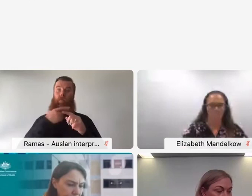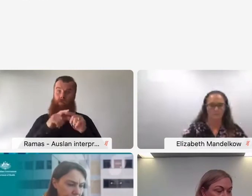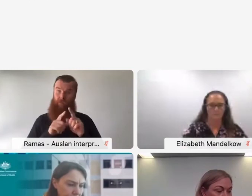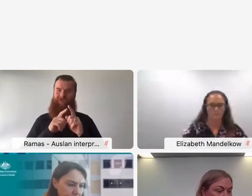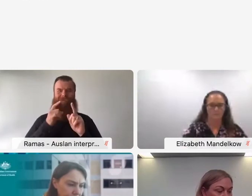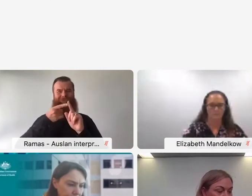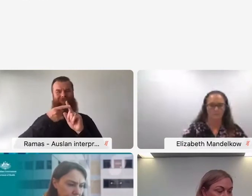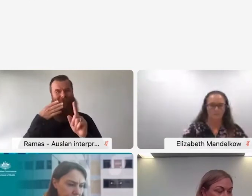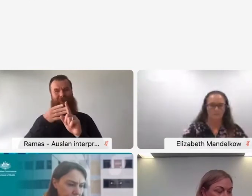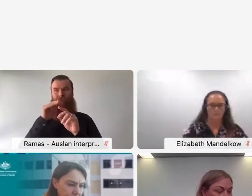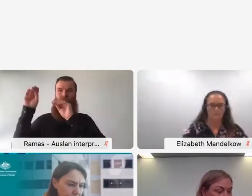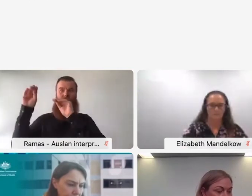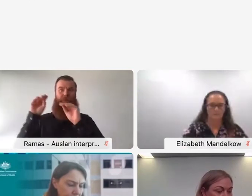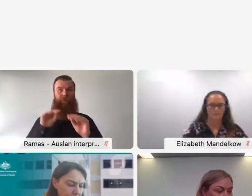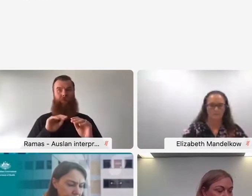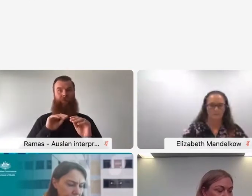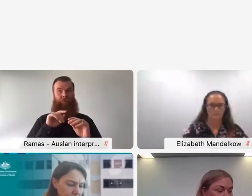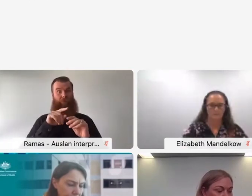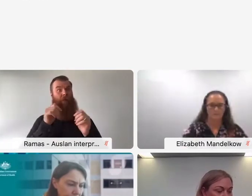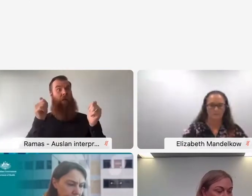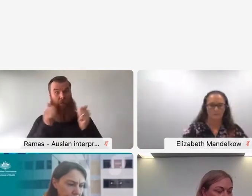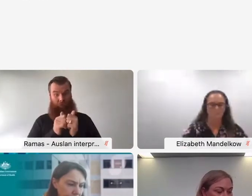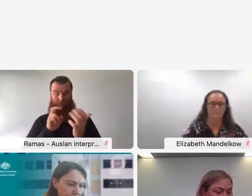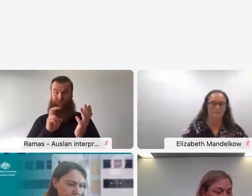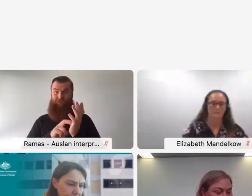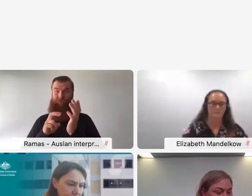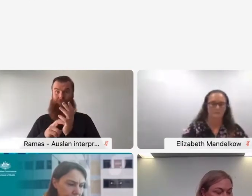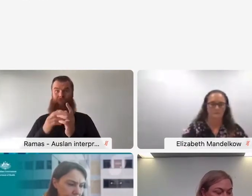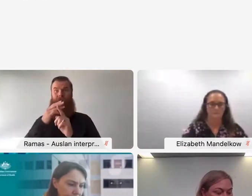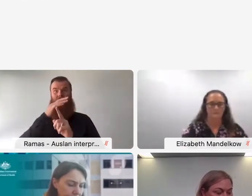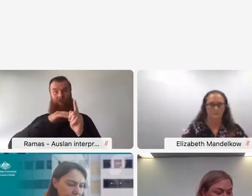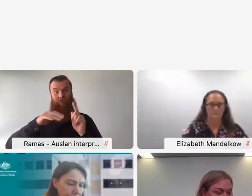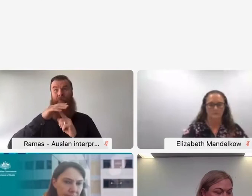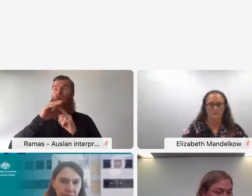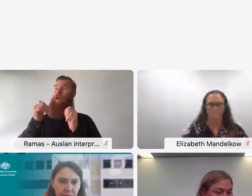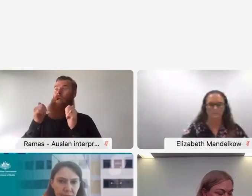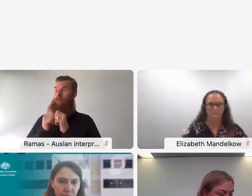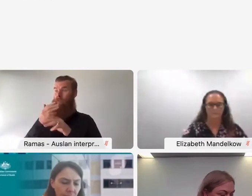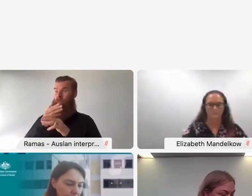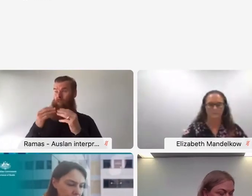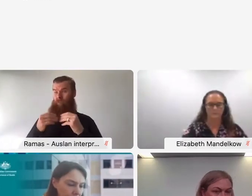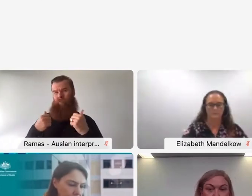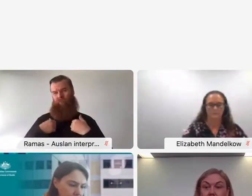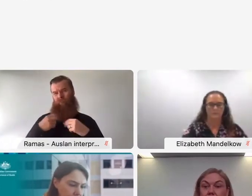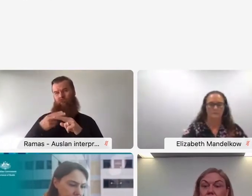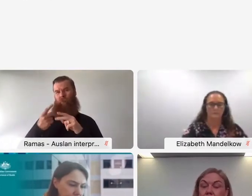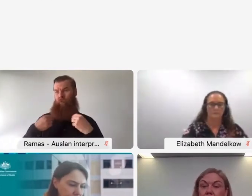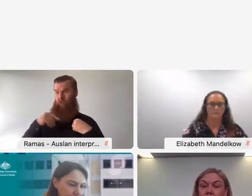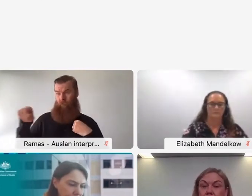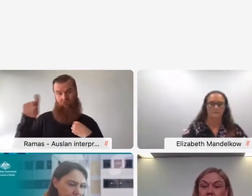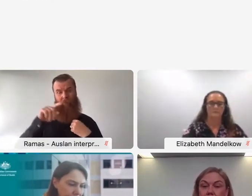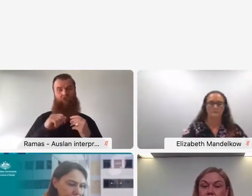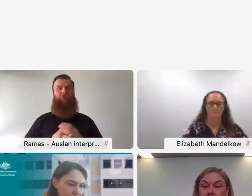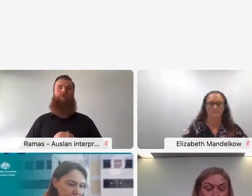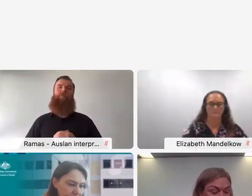for a region, and the labour agreement is for a business, if you like. So the benefit of